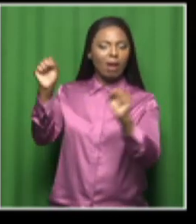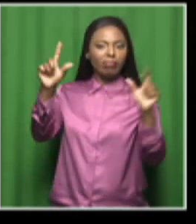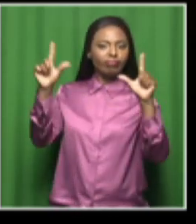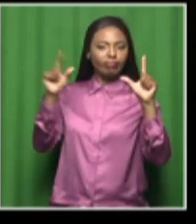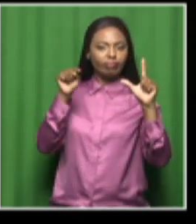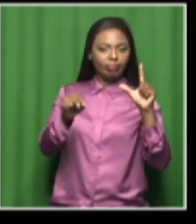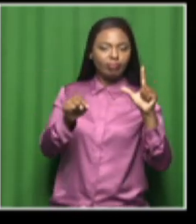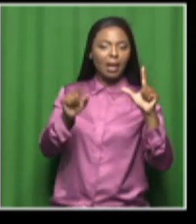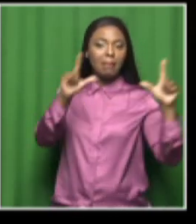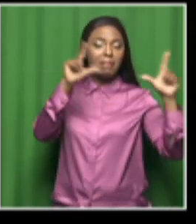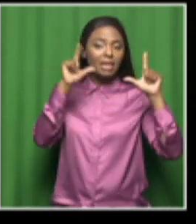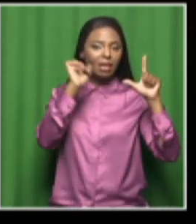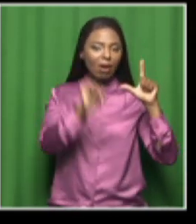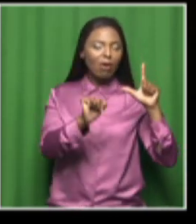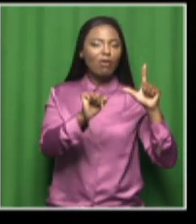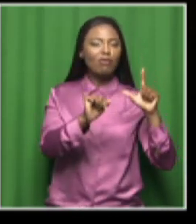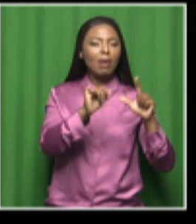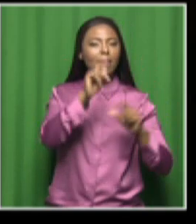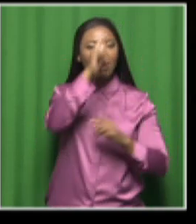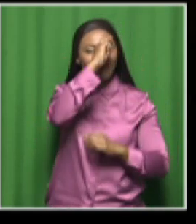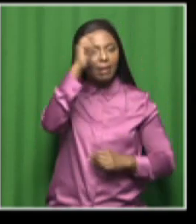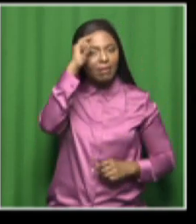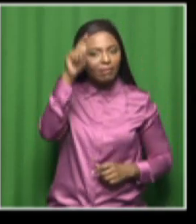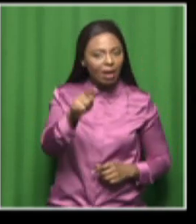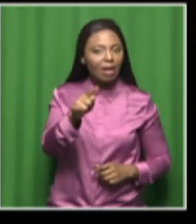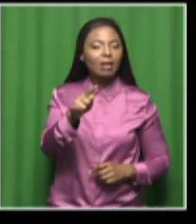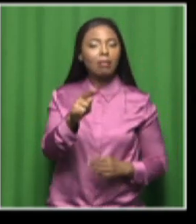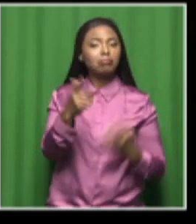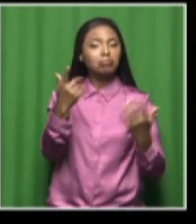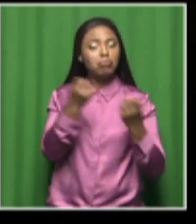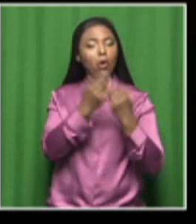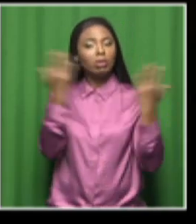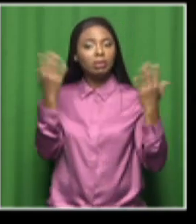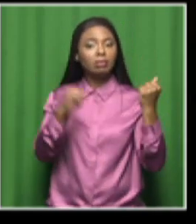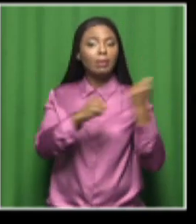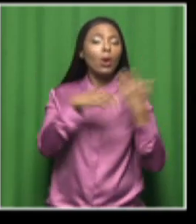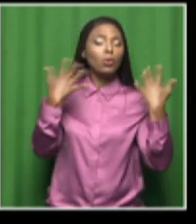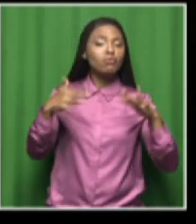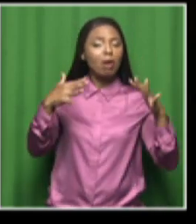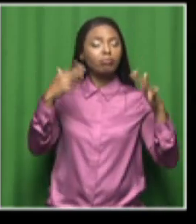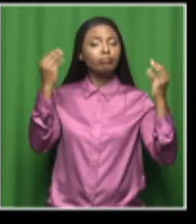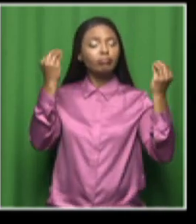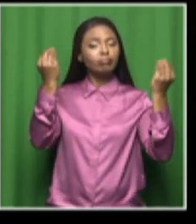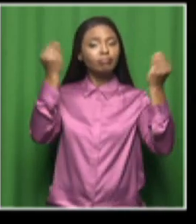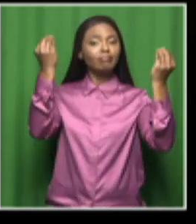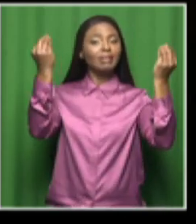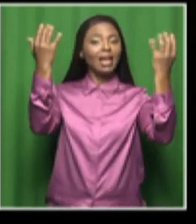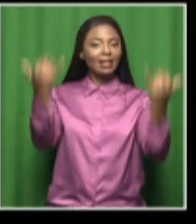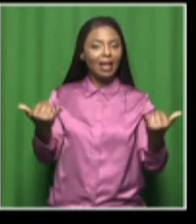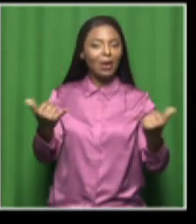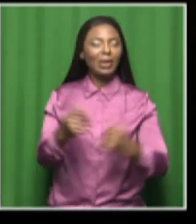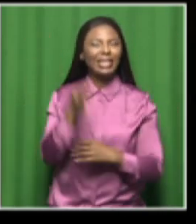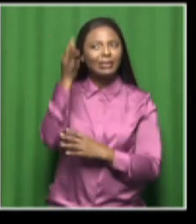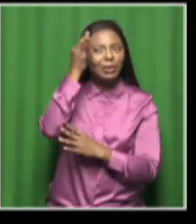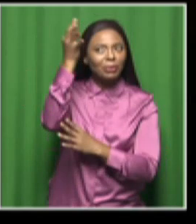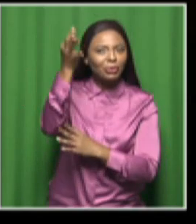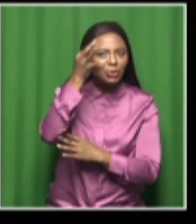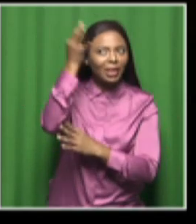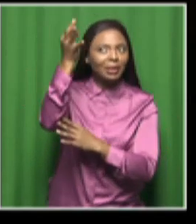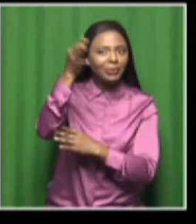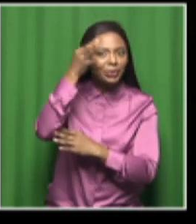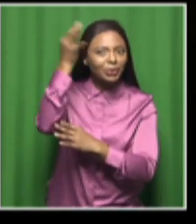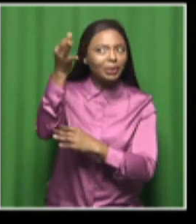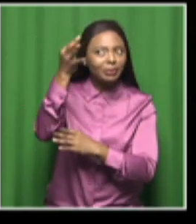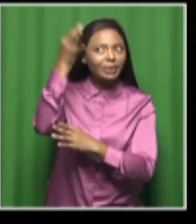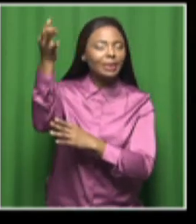of Bafana as they appeared victorious, and it goes, dare to dream. Oh yes, we're dreaming with